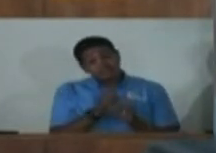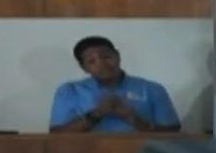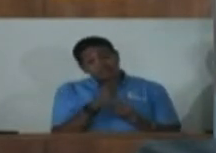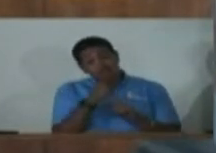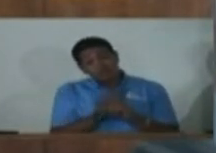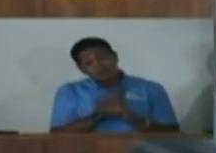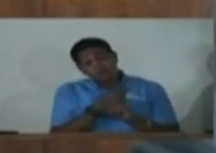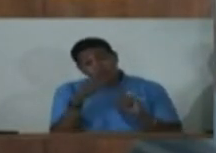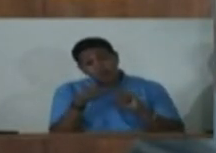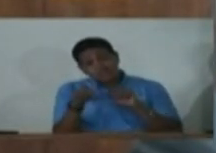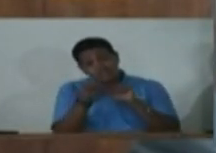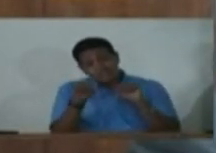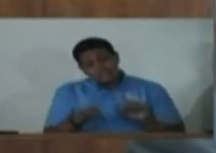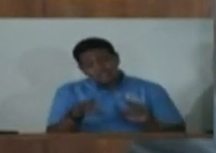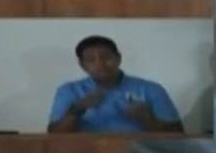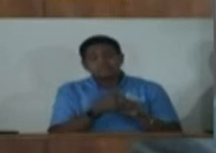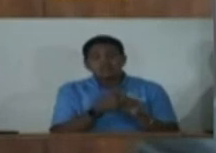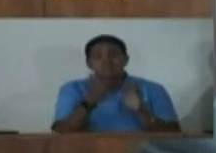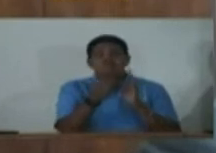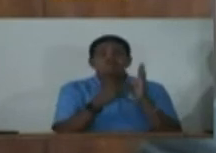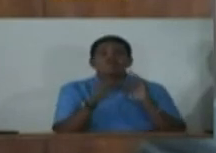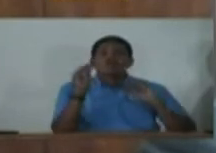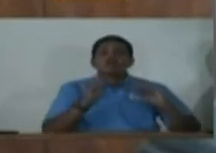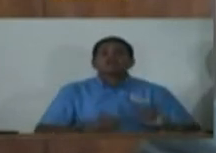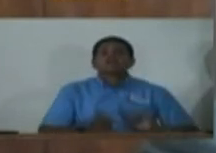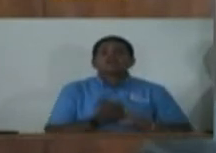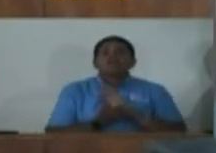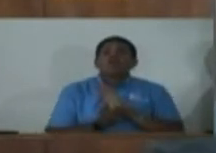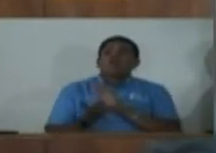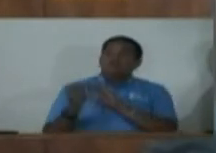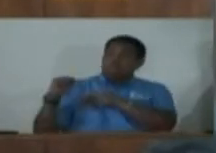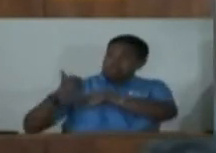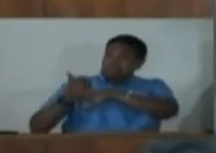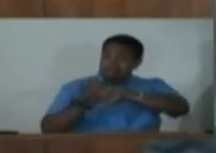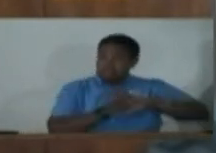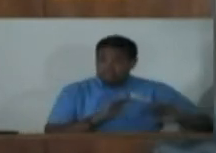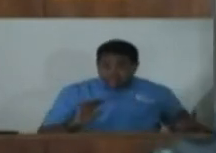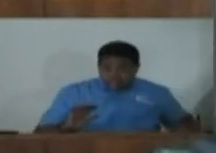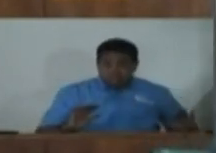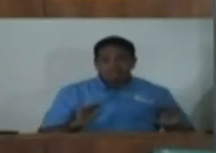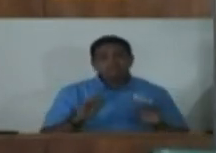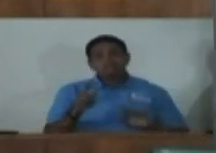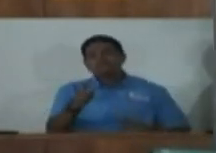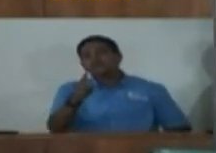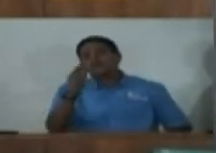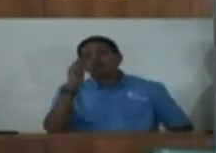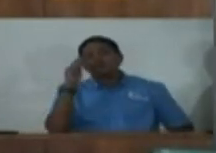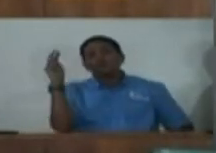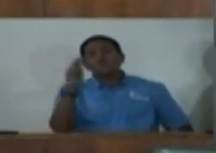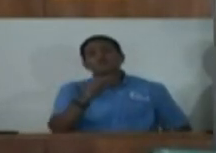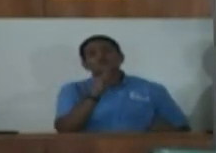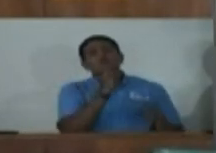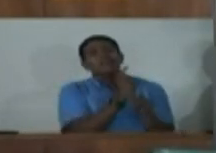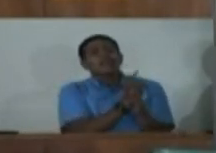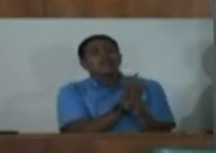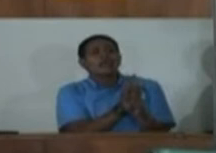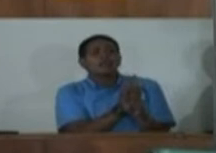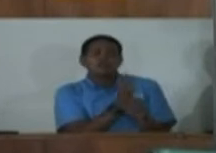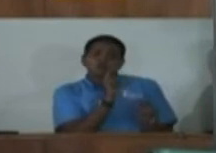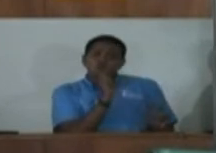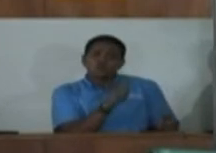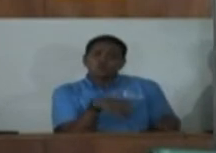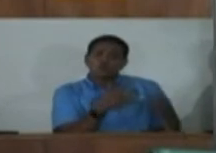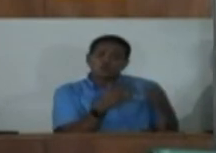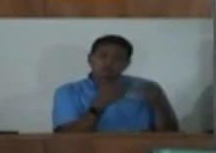when these regulations, these laws and regulations are in place, that you look very carefully at the